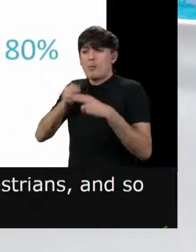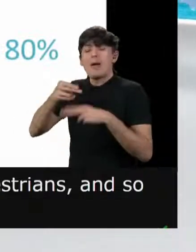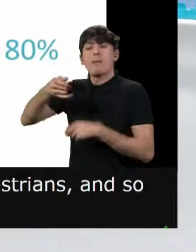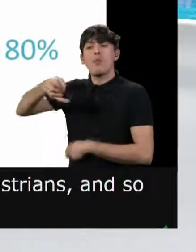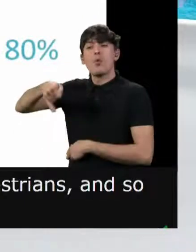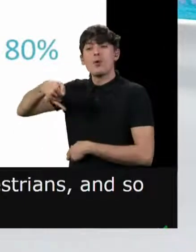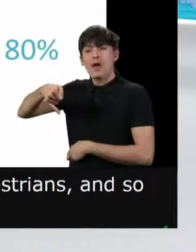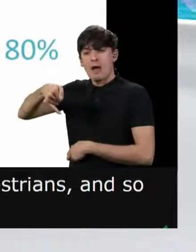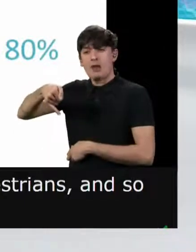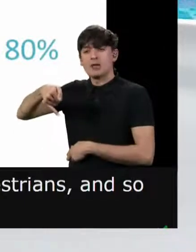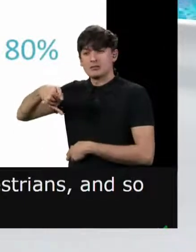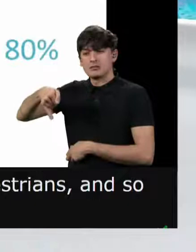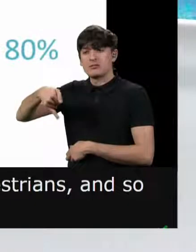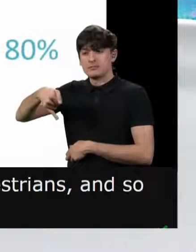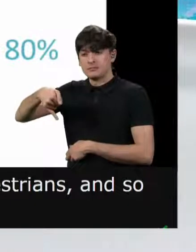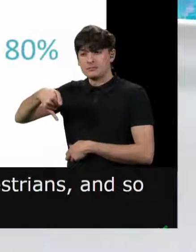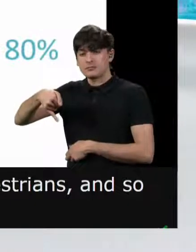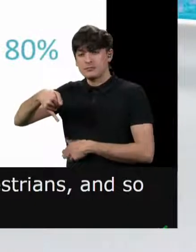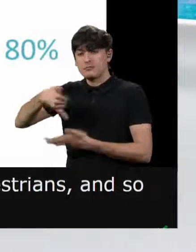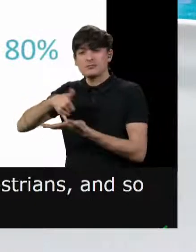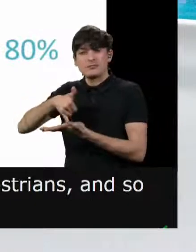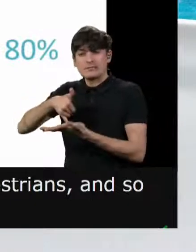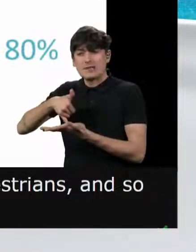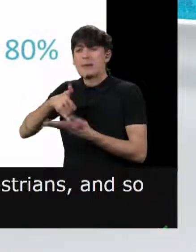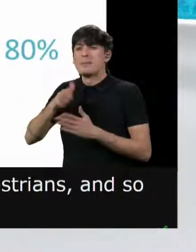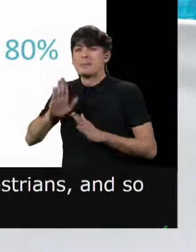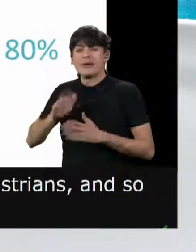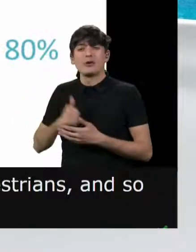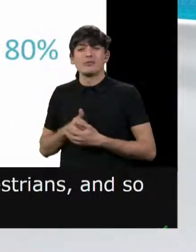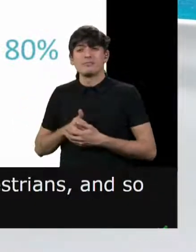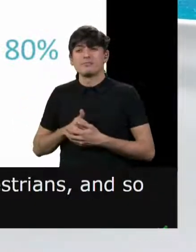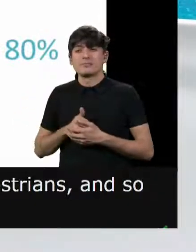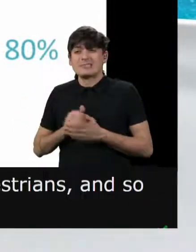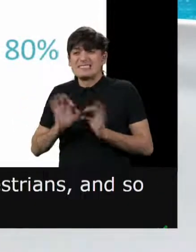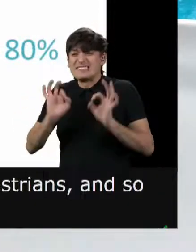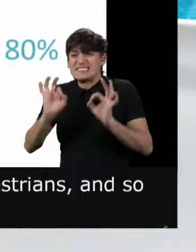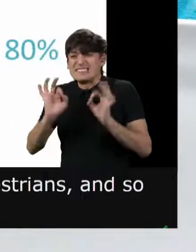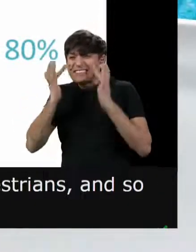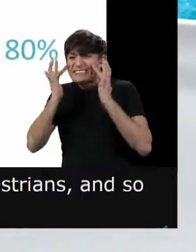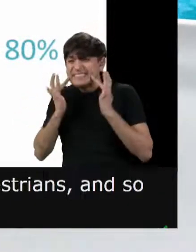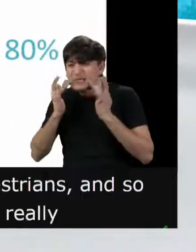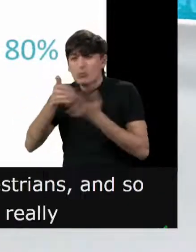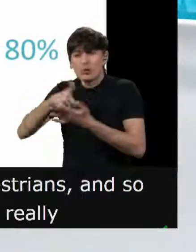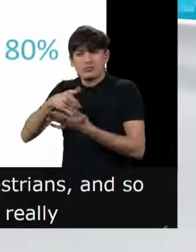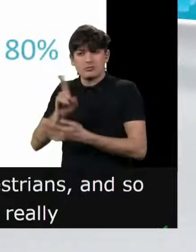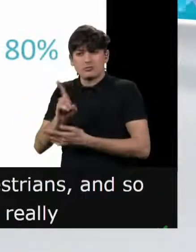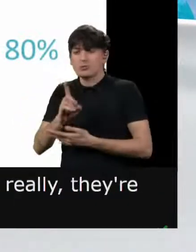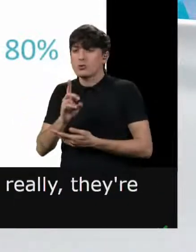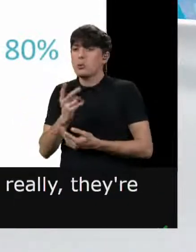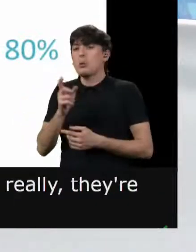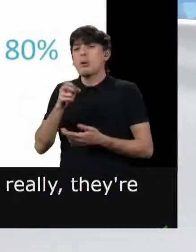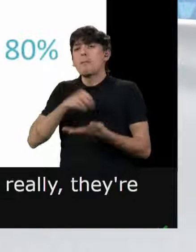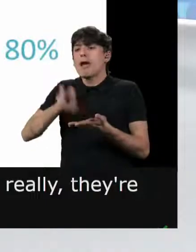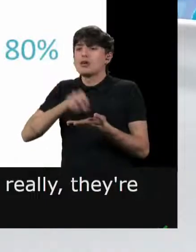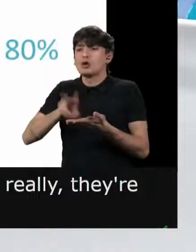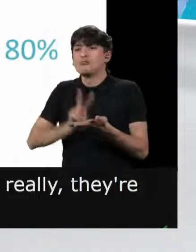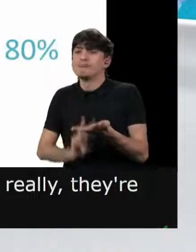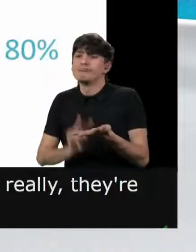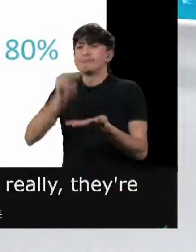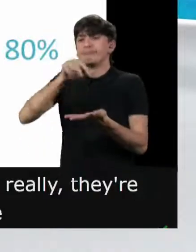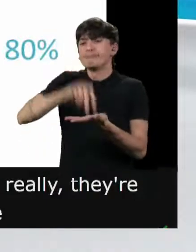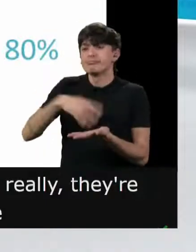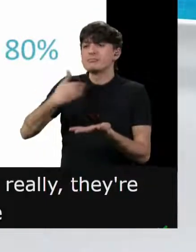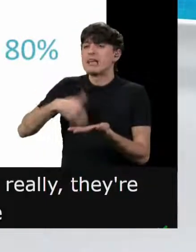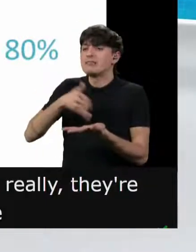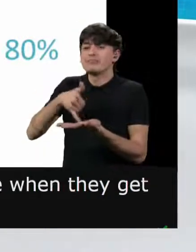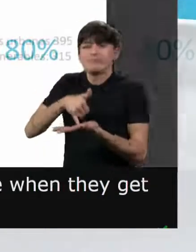that we vulnerables, call pero que vulnerable, realmente but no lo son en really, esencia. Un they're peatón not no se levanta essentially por nacer como vulnerable. vulnerable. They're not vulnerable when they get up Es in the la morning, propia